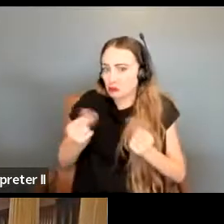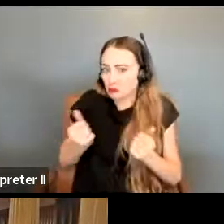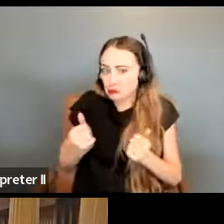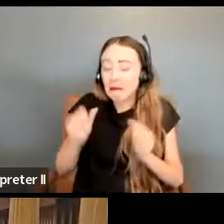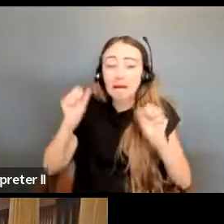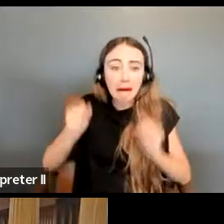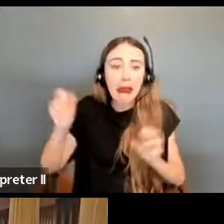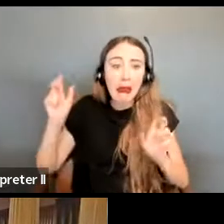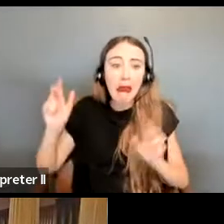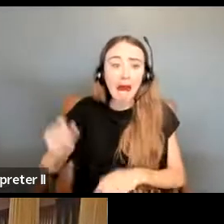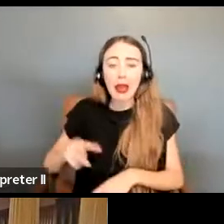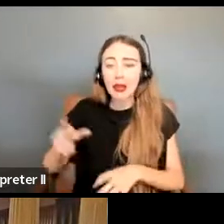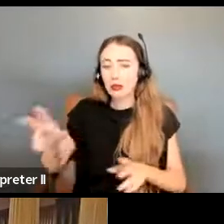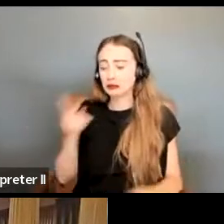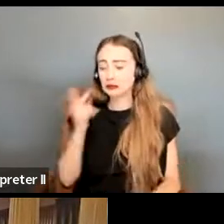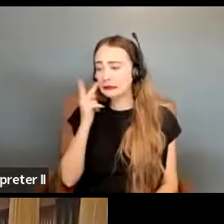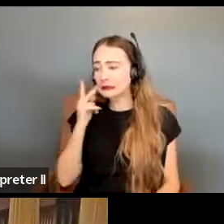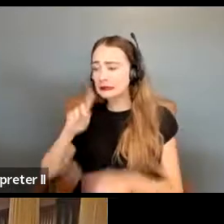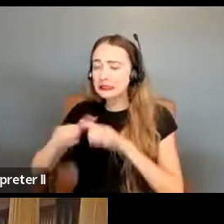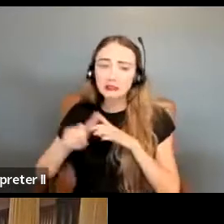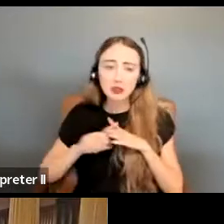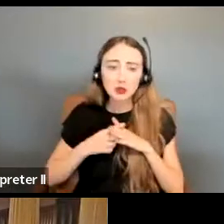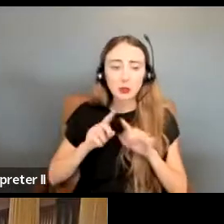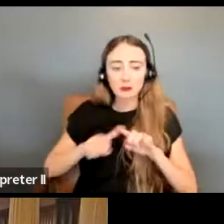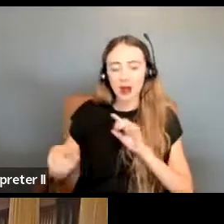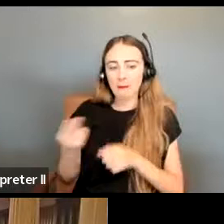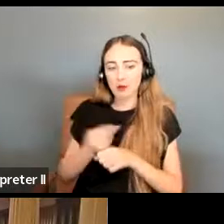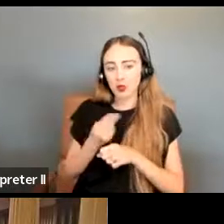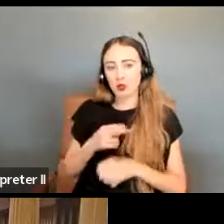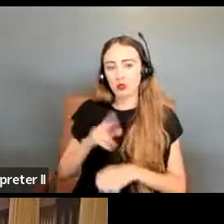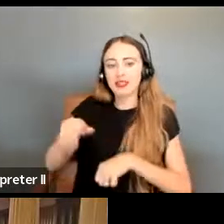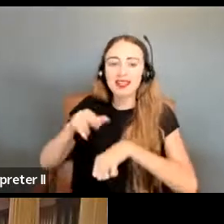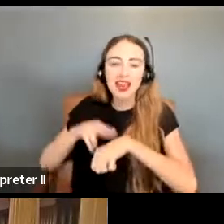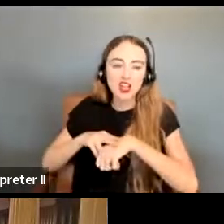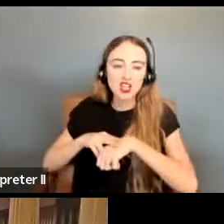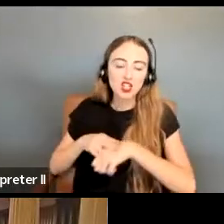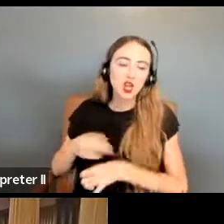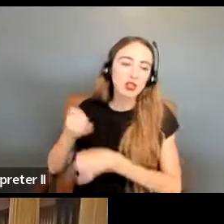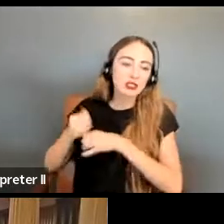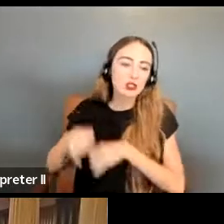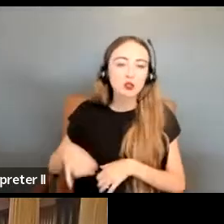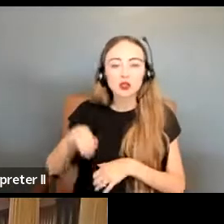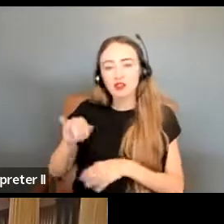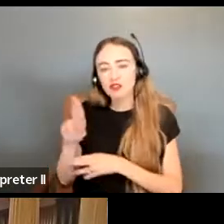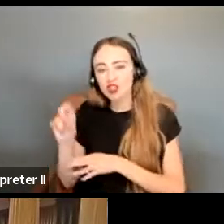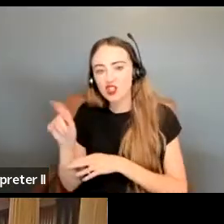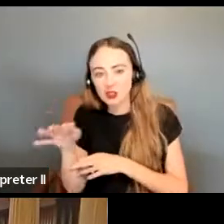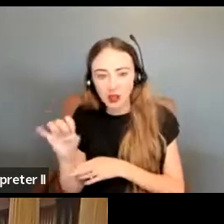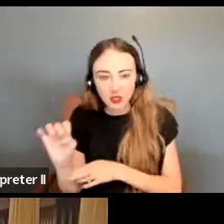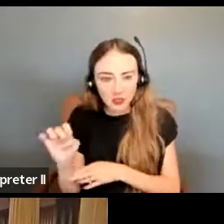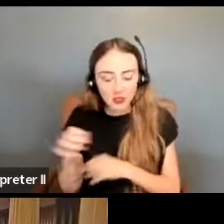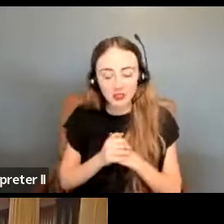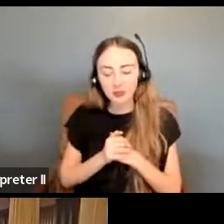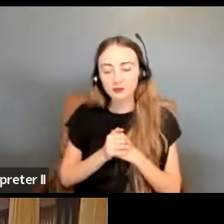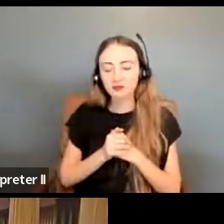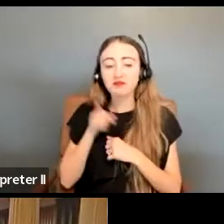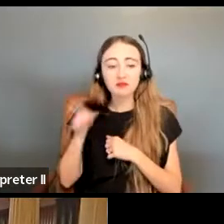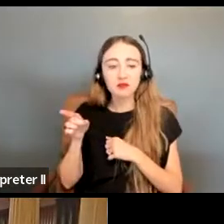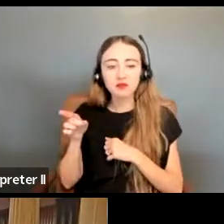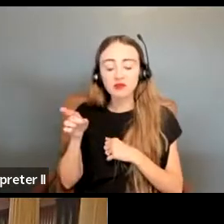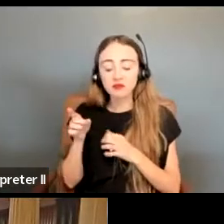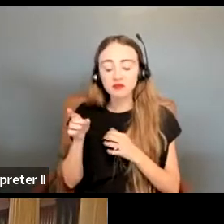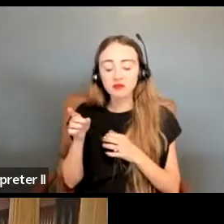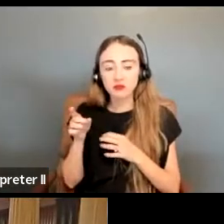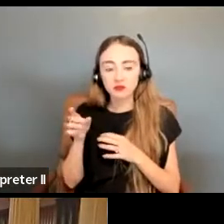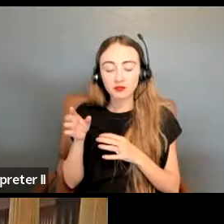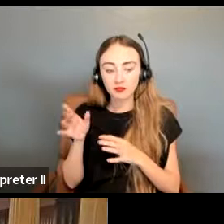pull the same conclusion from any number of sources, I'll use what I found from the National Institute of Justice, which is the research, development, and evaluation agency of the United States Department